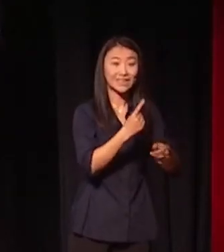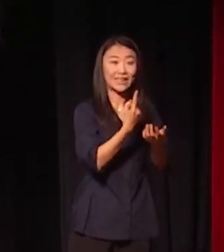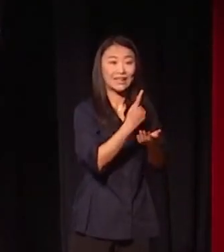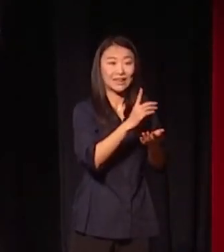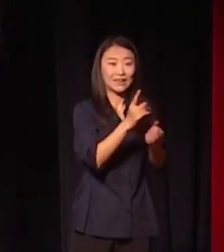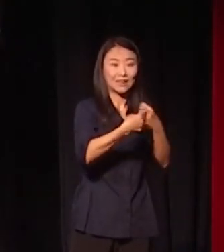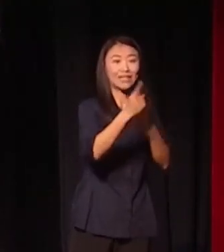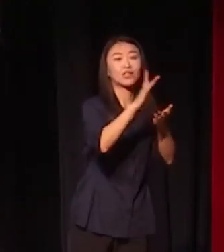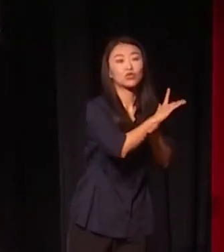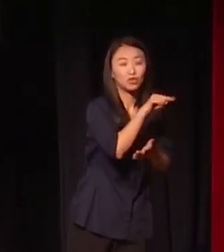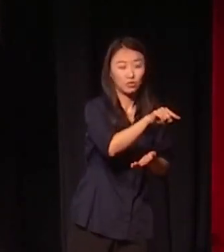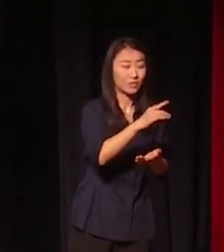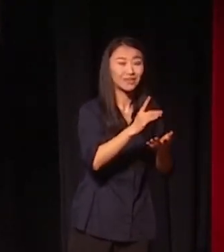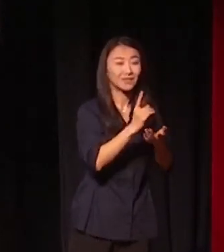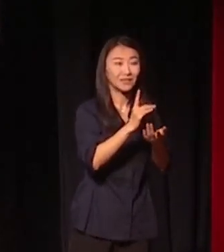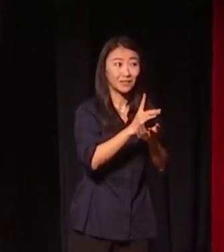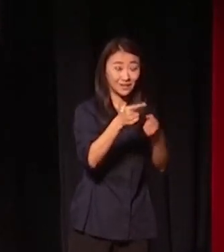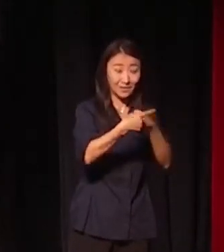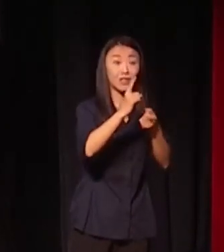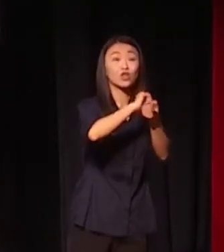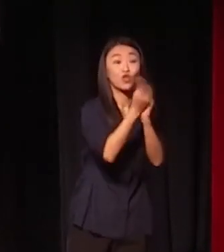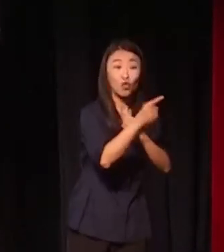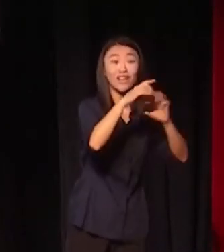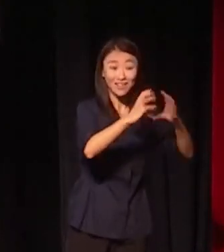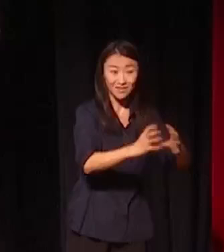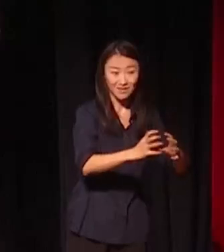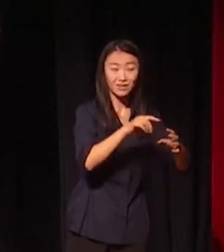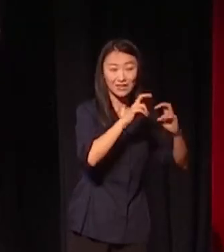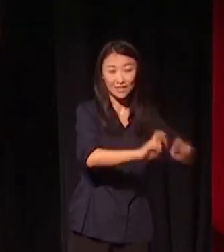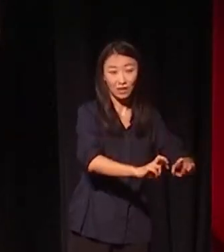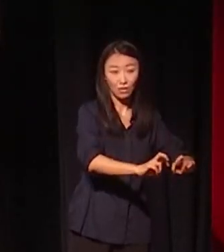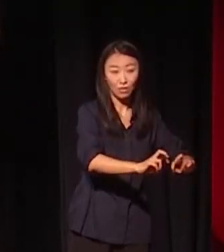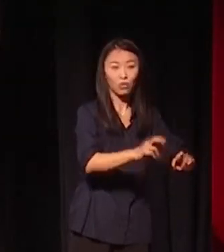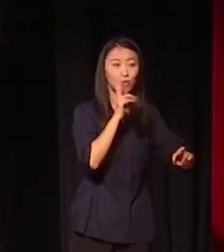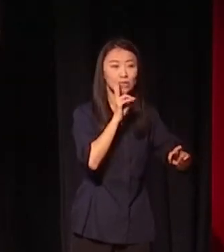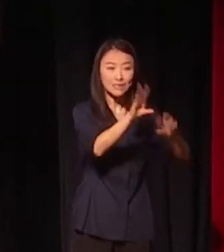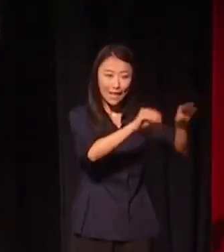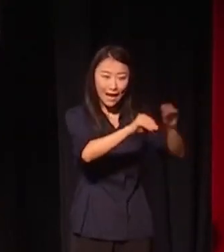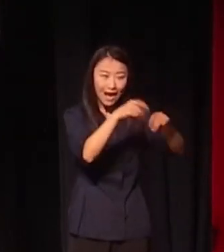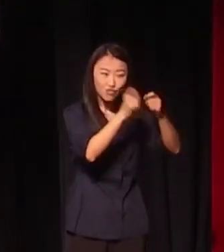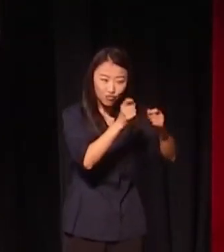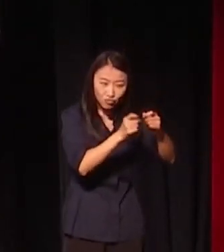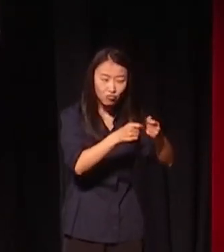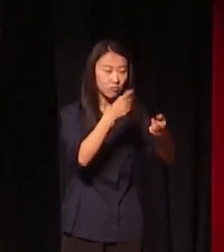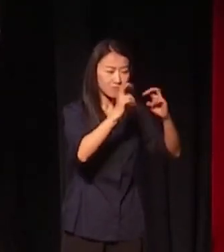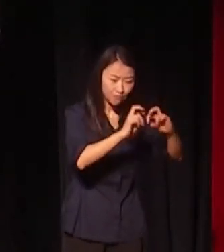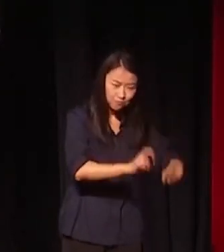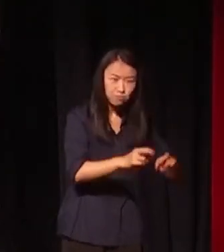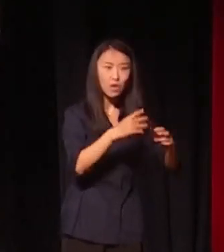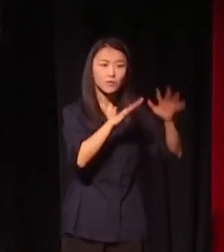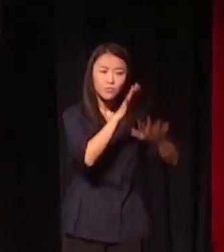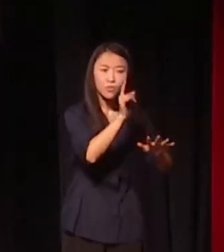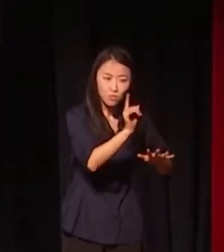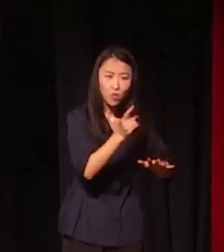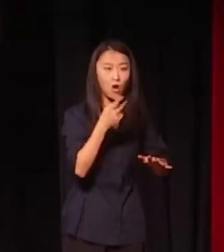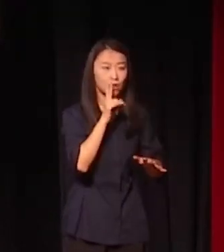start to collect data and have an evidence base. It's empirical analyses to generate theoretical considerations, which